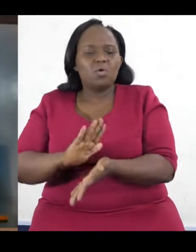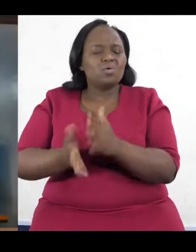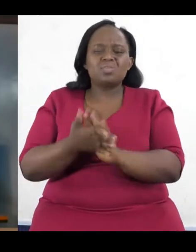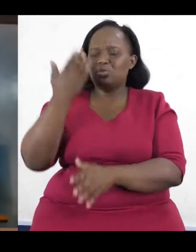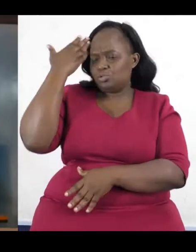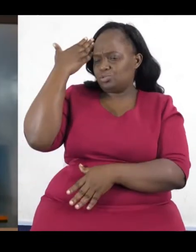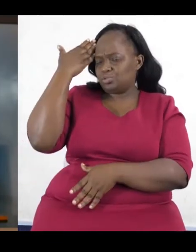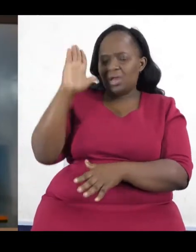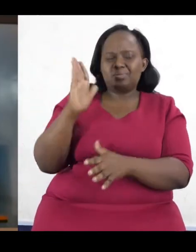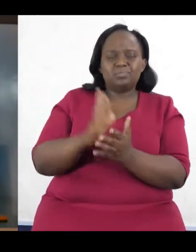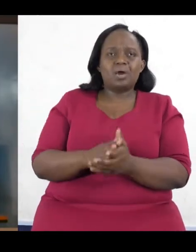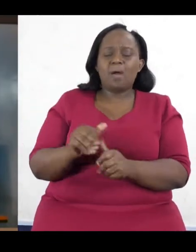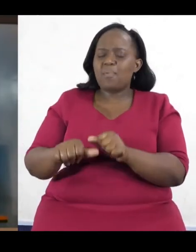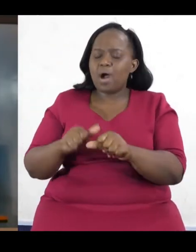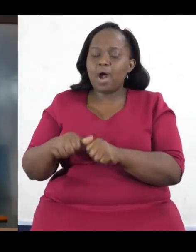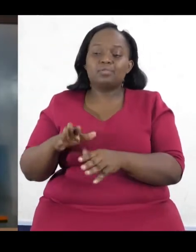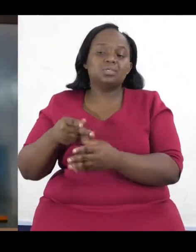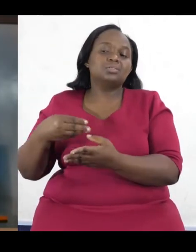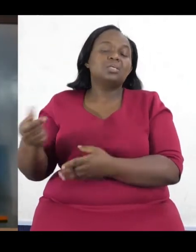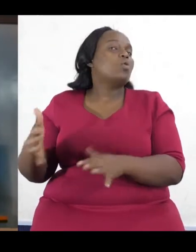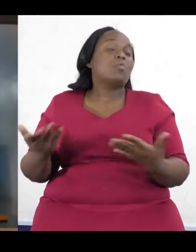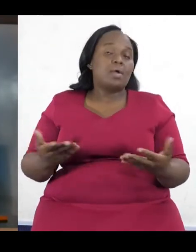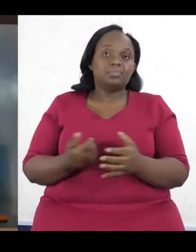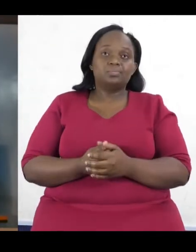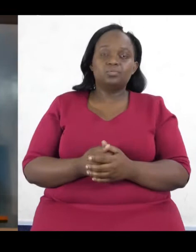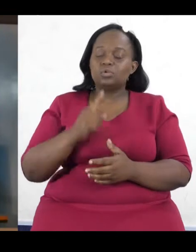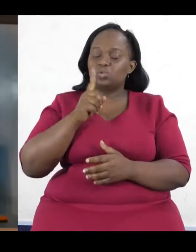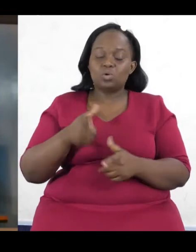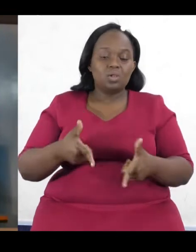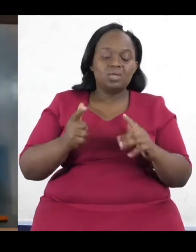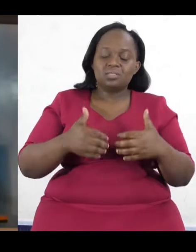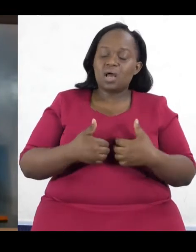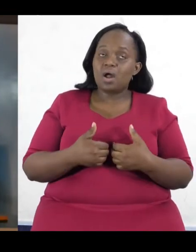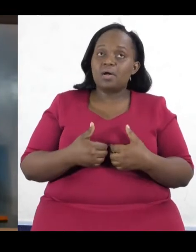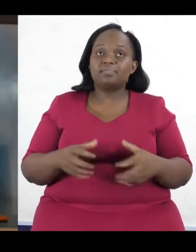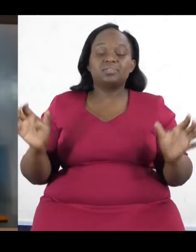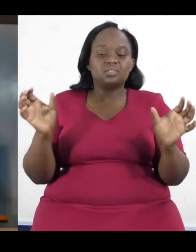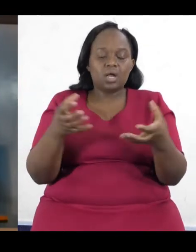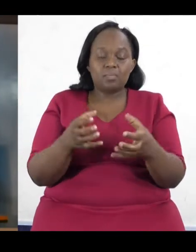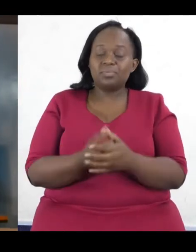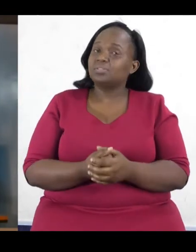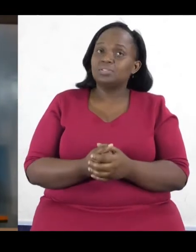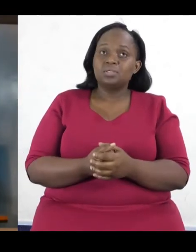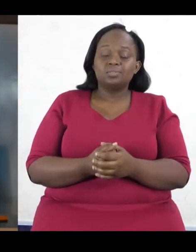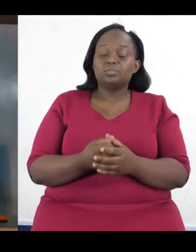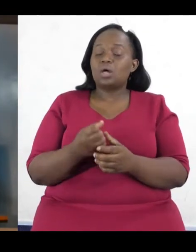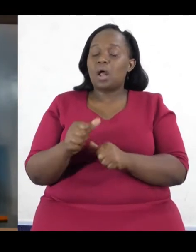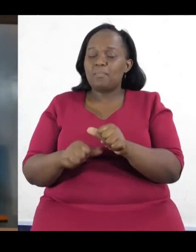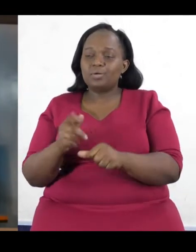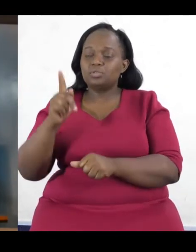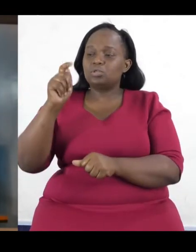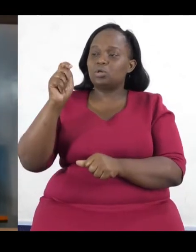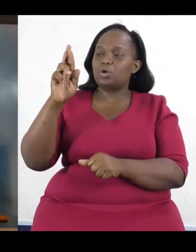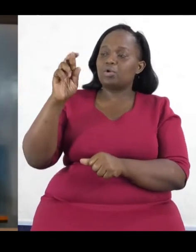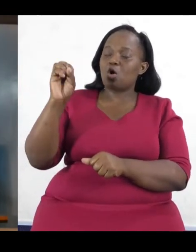You know where to sell first, then you start producing. So let's have companies like the likes of Trigger Foods, Tropical Heat, for example,